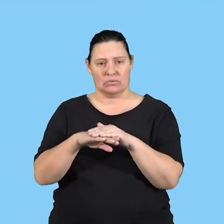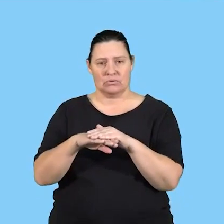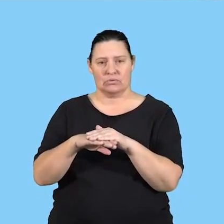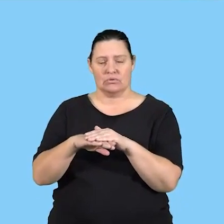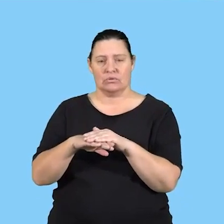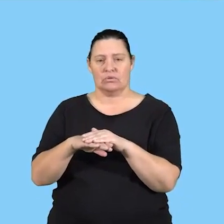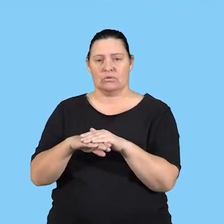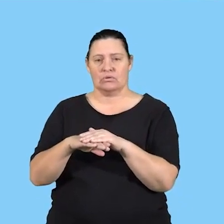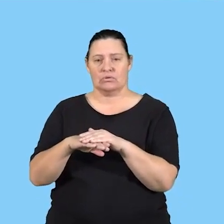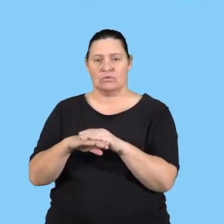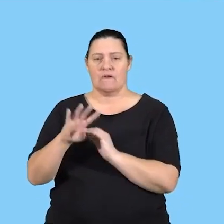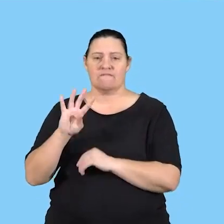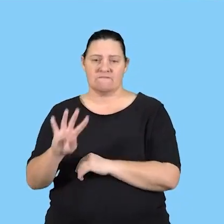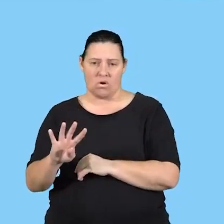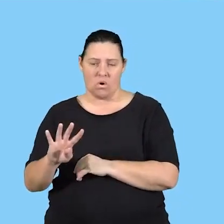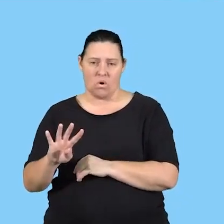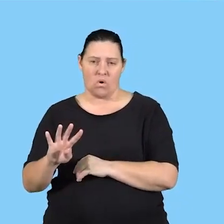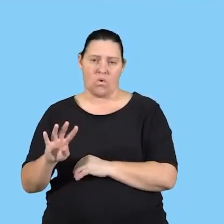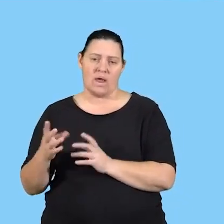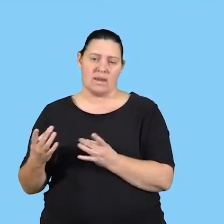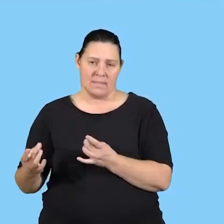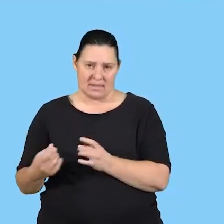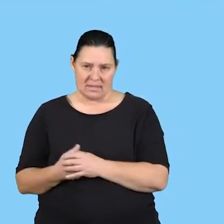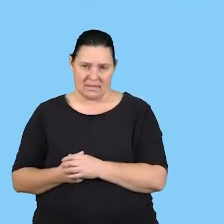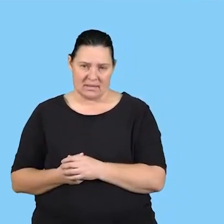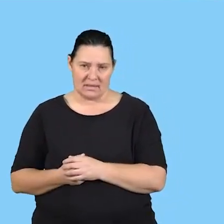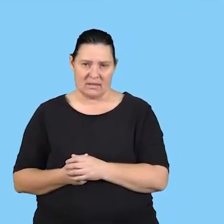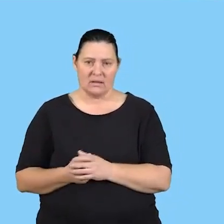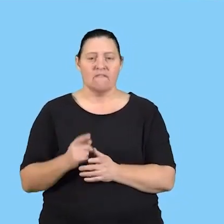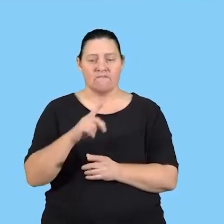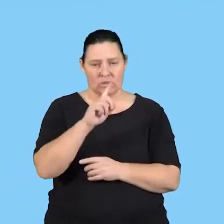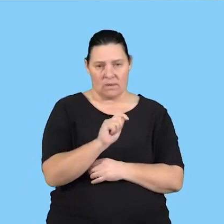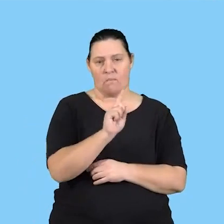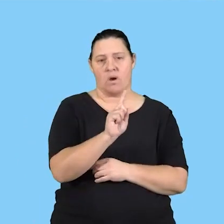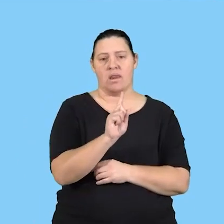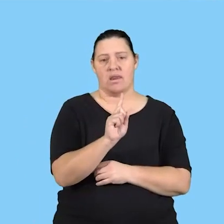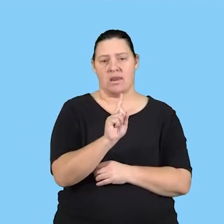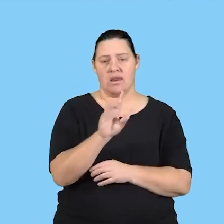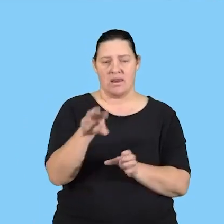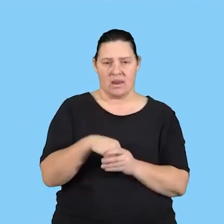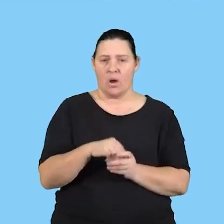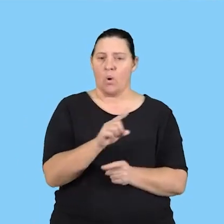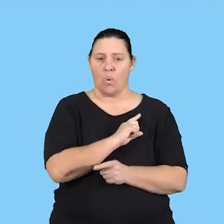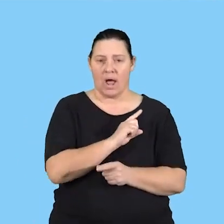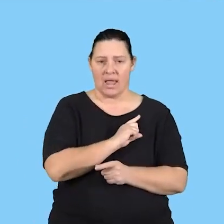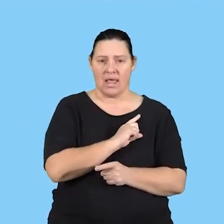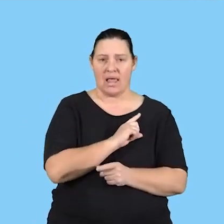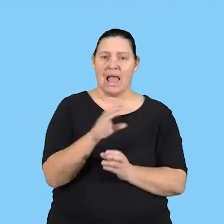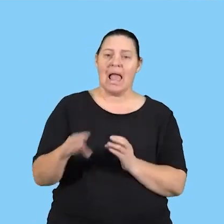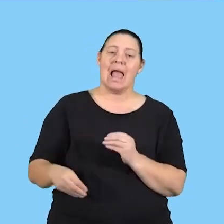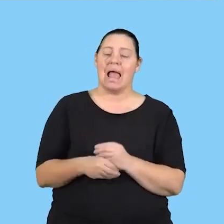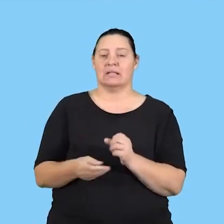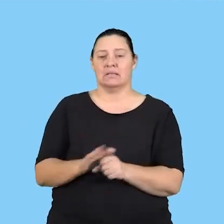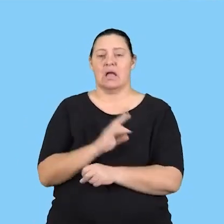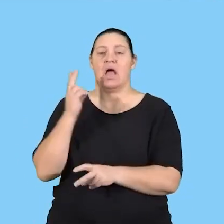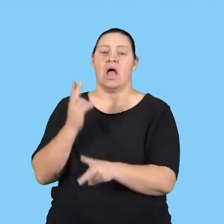at least 4-digit numbers during term 1, because we are not going to be adding whole